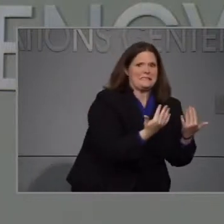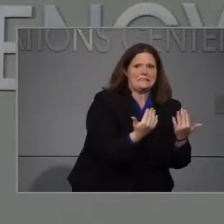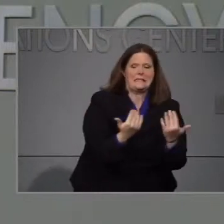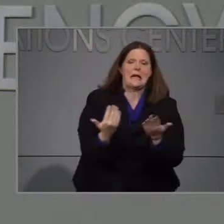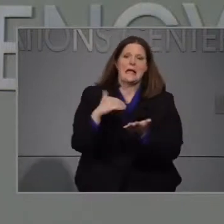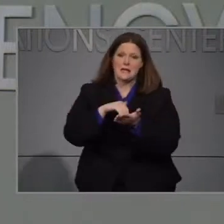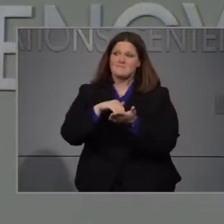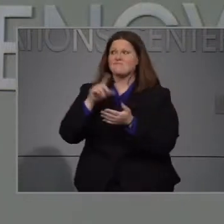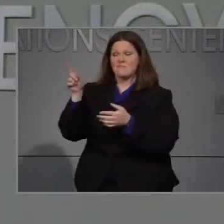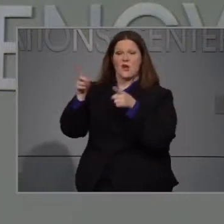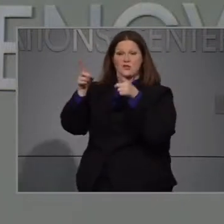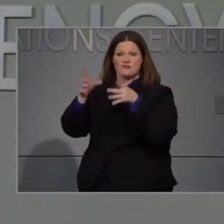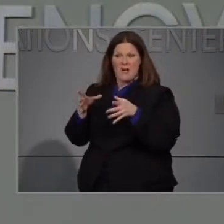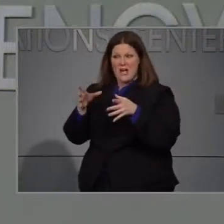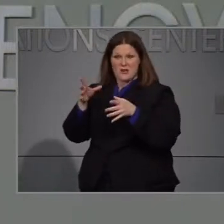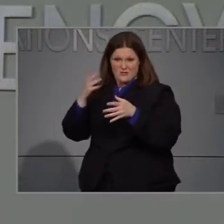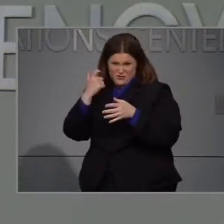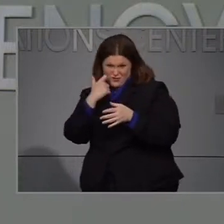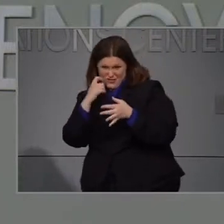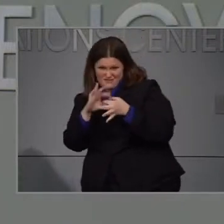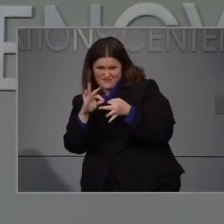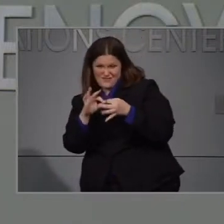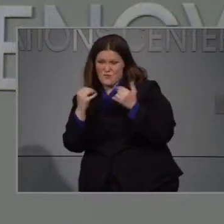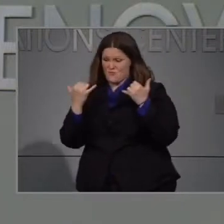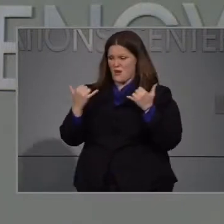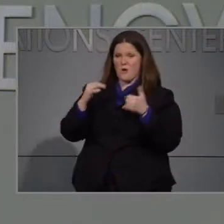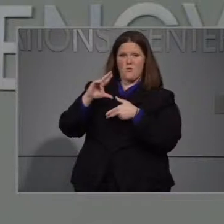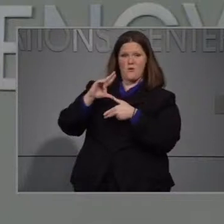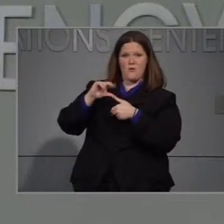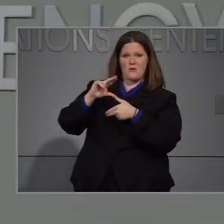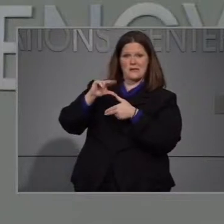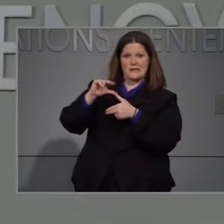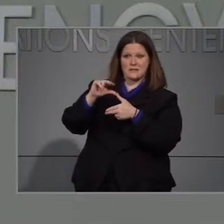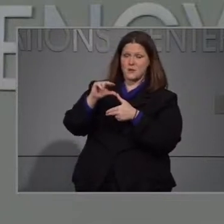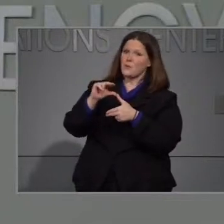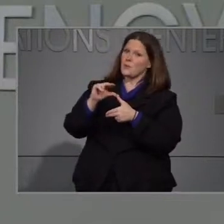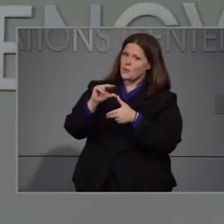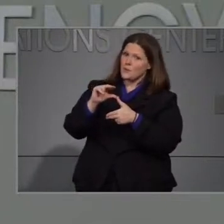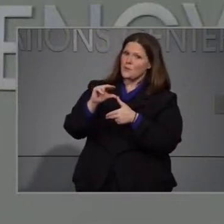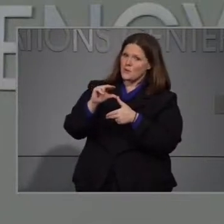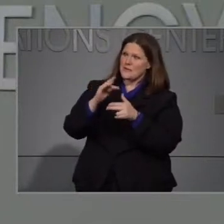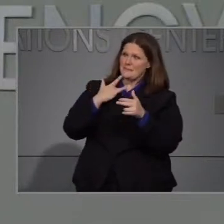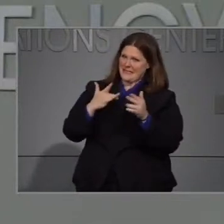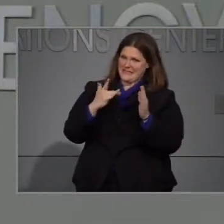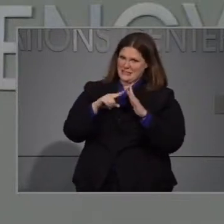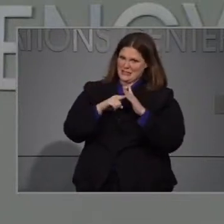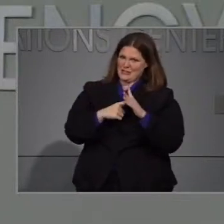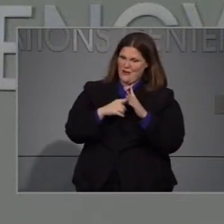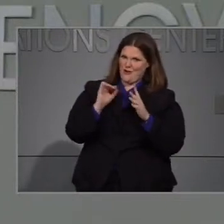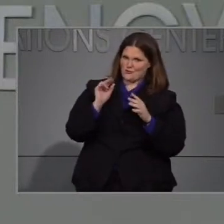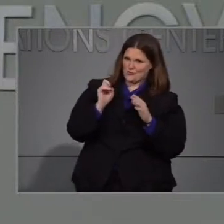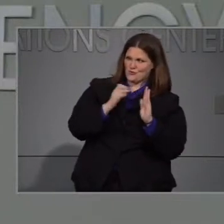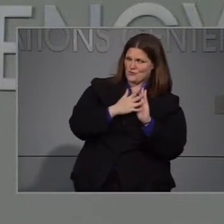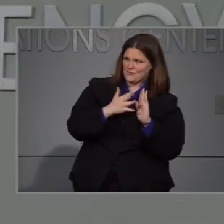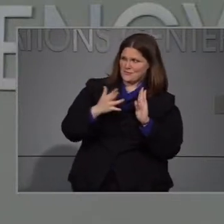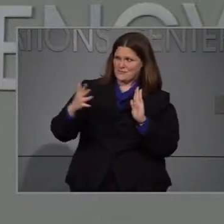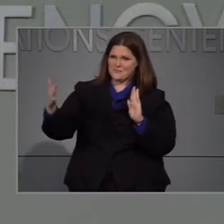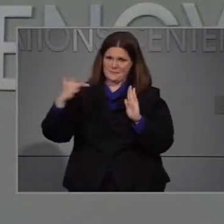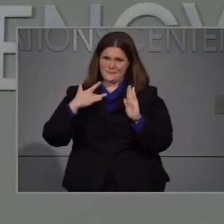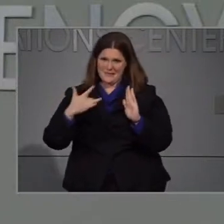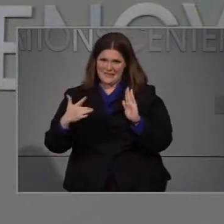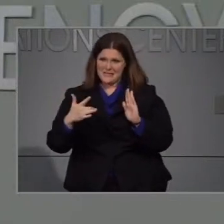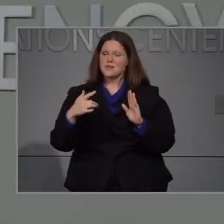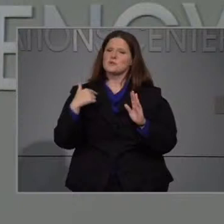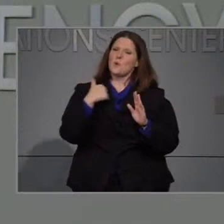keeps mentioning, are in hurricane season. We need to be planning for that as well. So not only are we trying to respond to current needs, we're trying to also build up